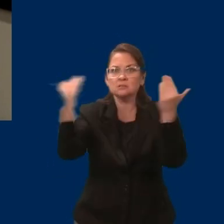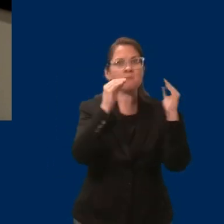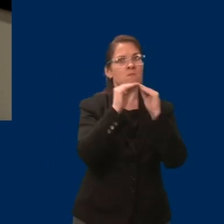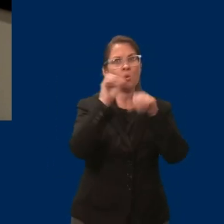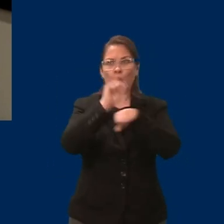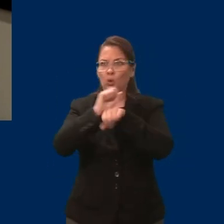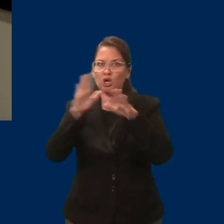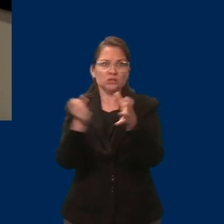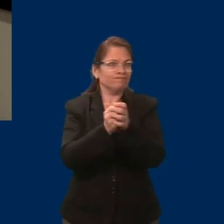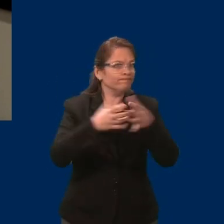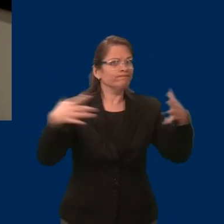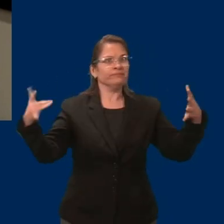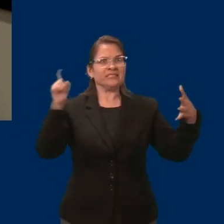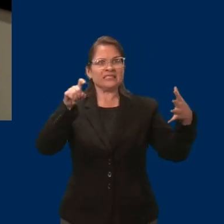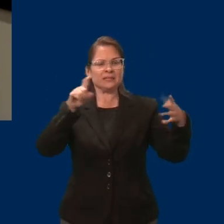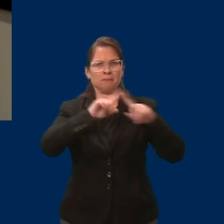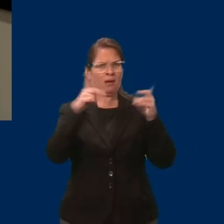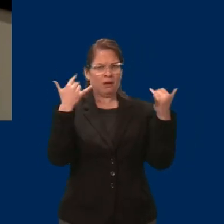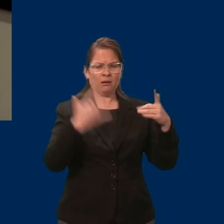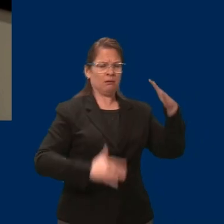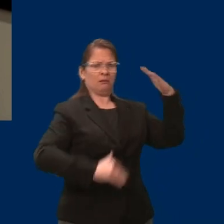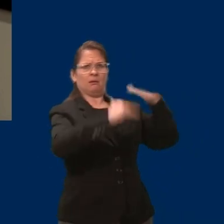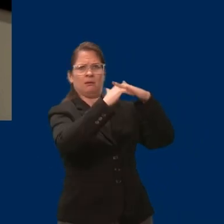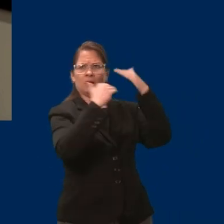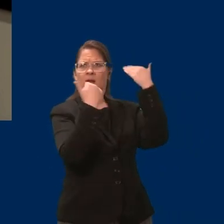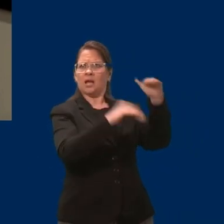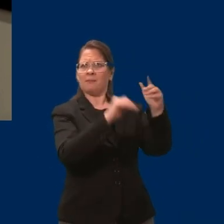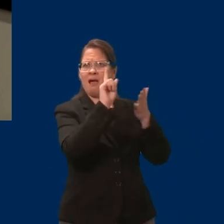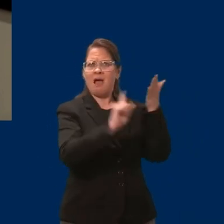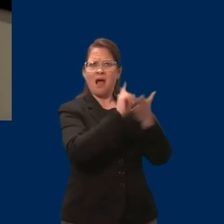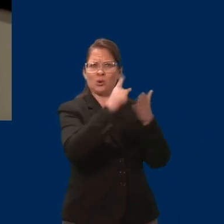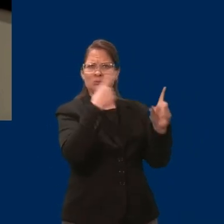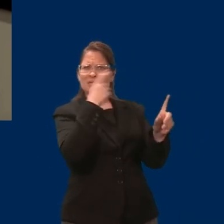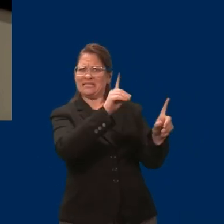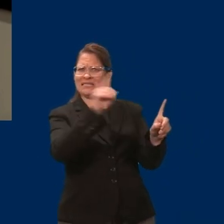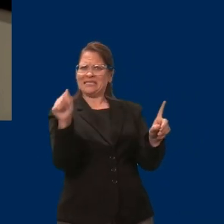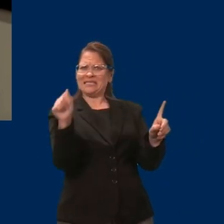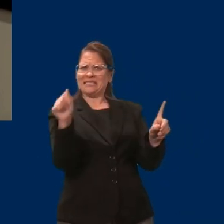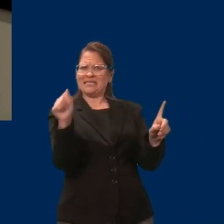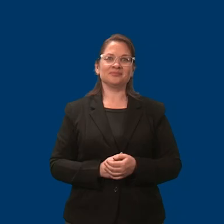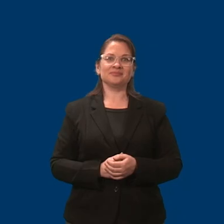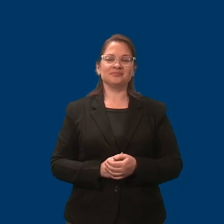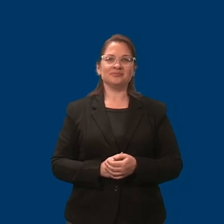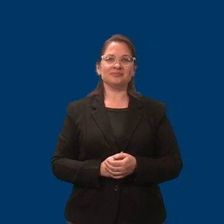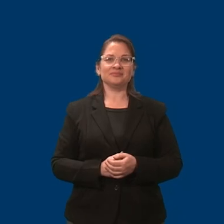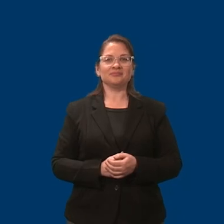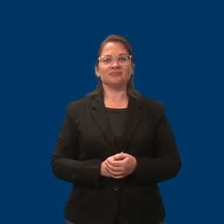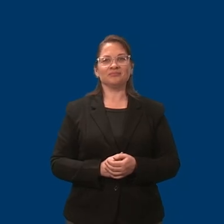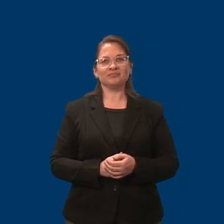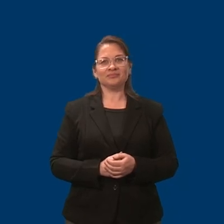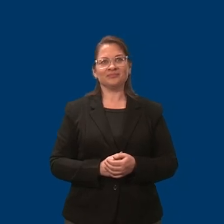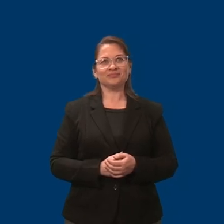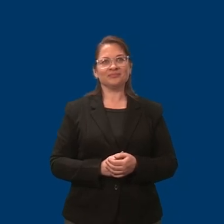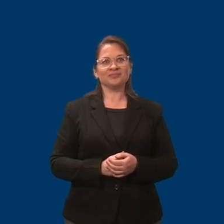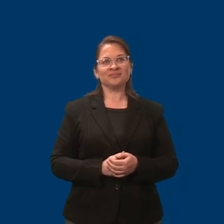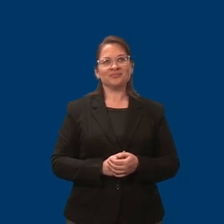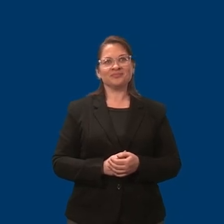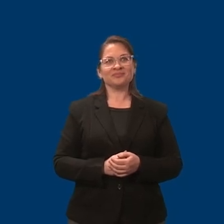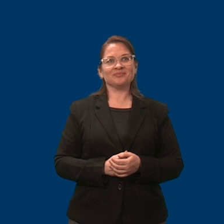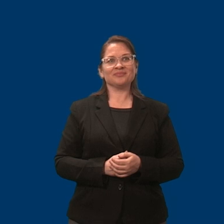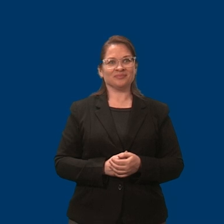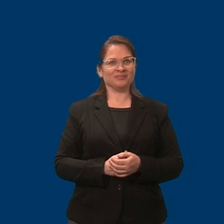we're putting barriers up that exist because of some old system, guess what? It's time for reform. Minnesota Council